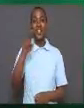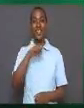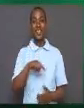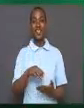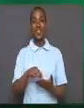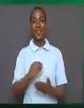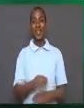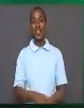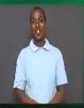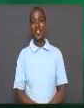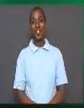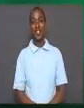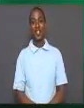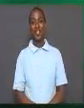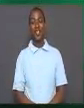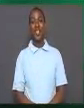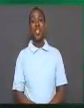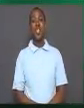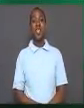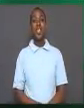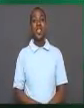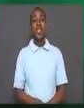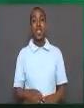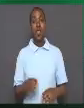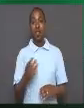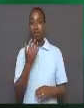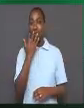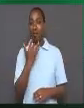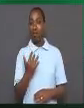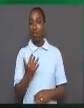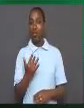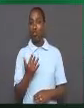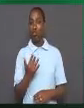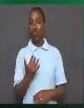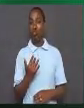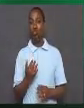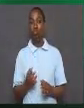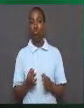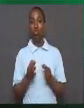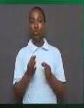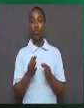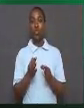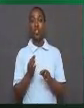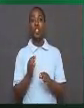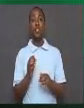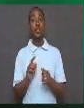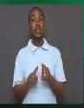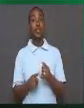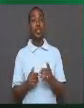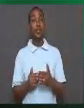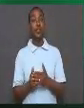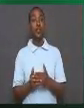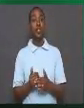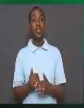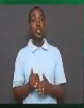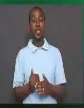The pathway the blood follows is a circuit because the blood ends up